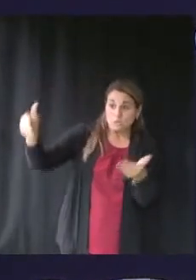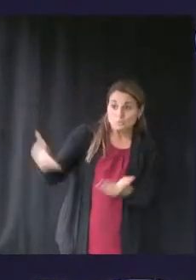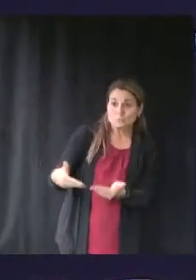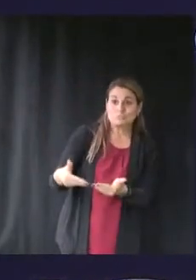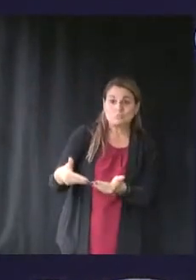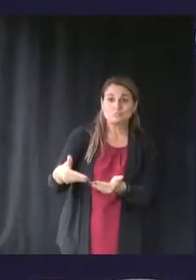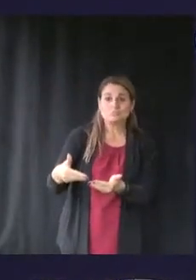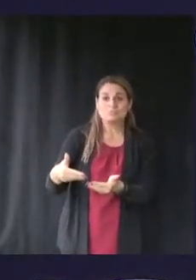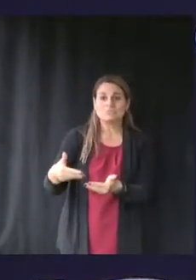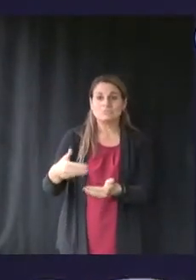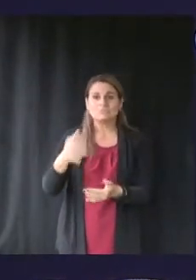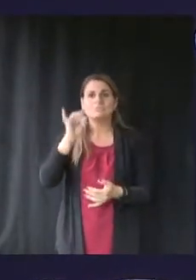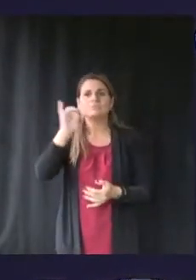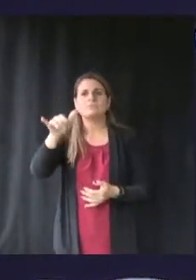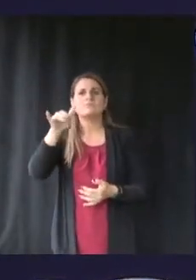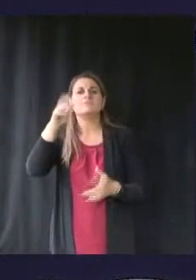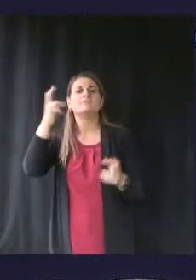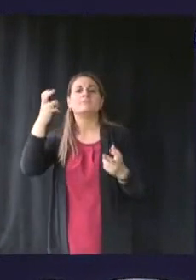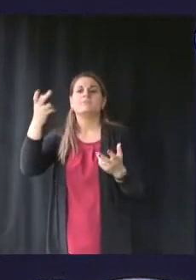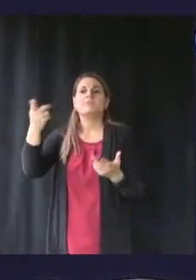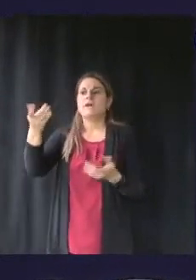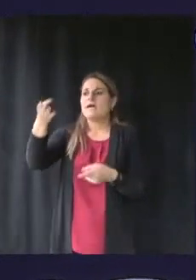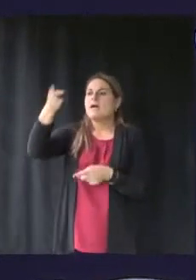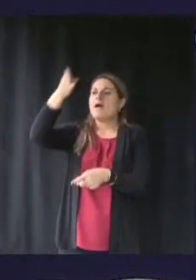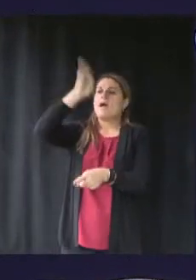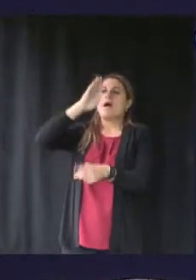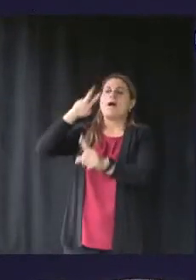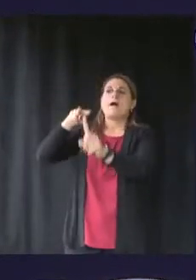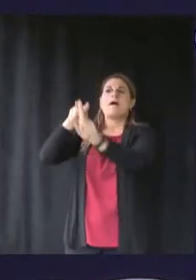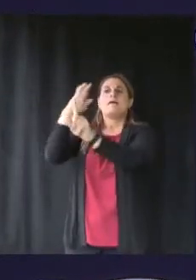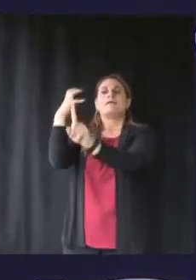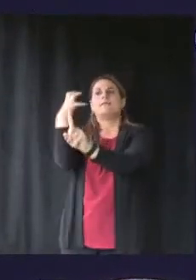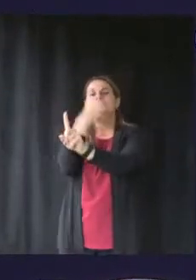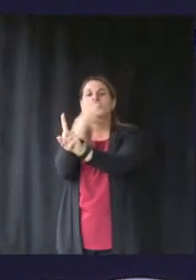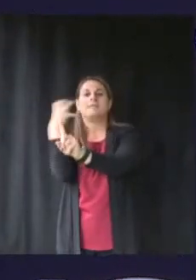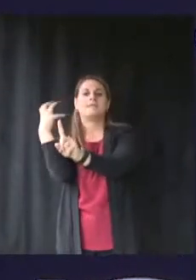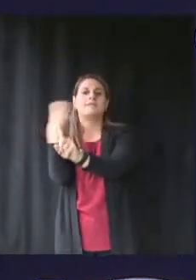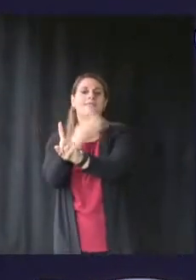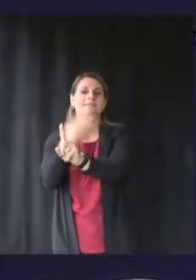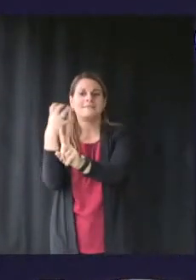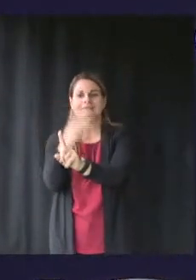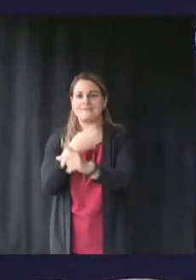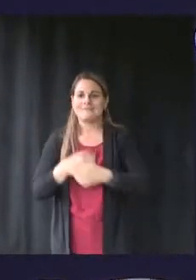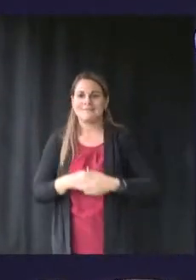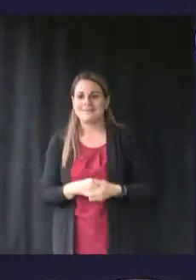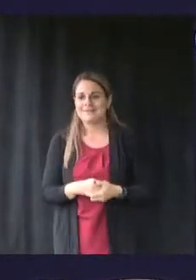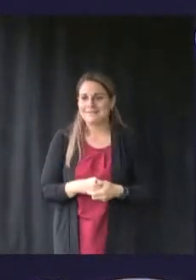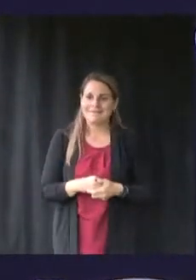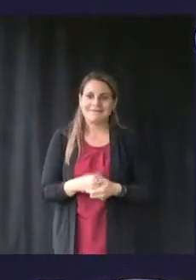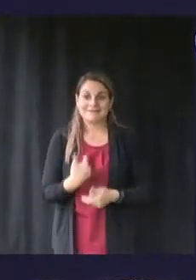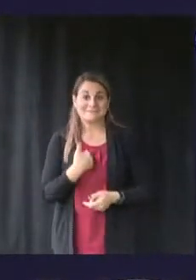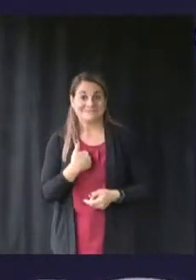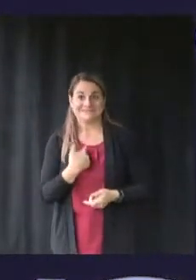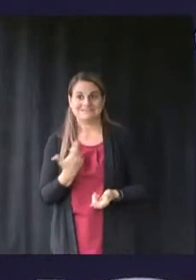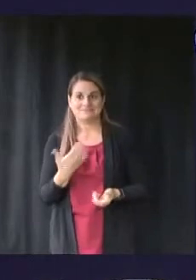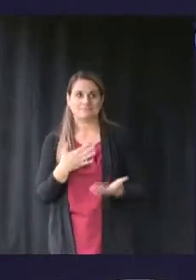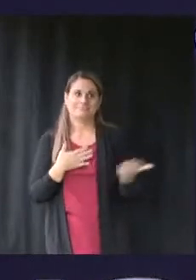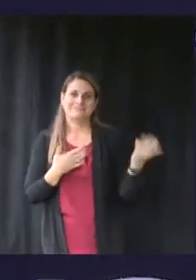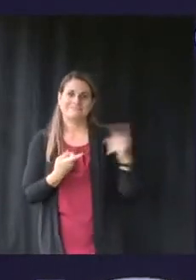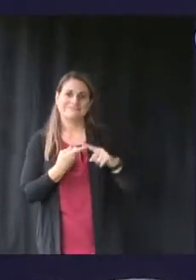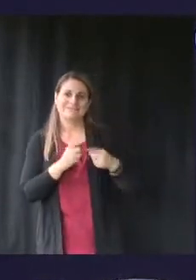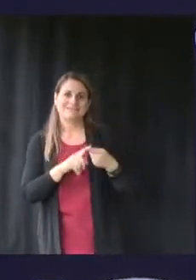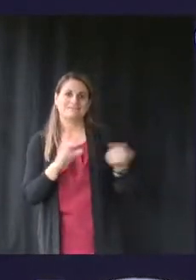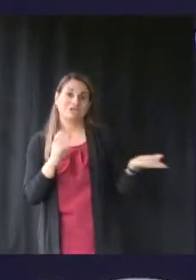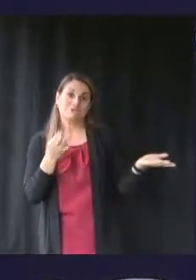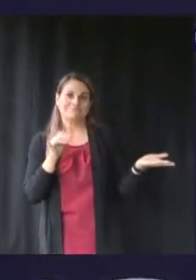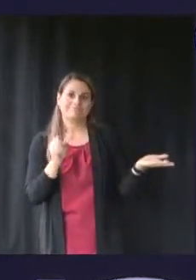God. I get introduced by Johnny Scanafrana. So it took a while for me to